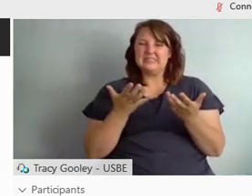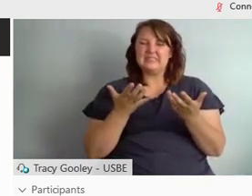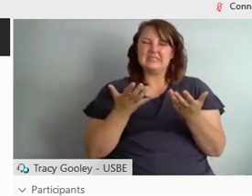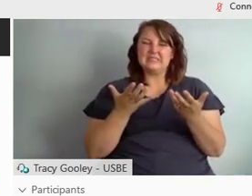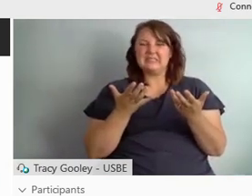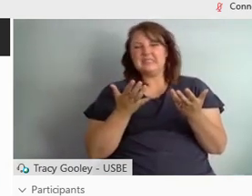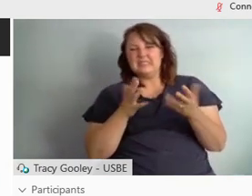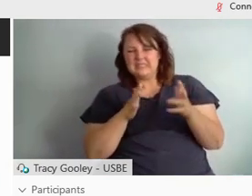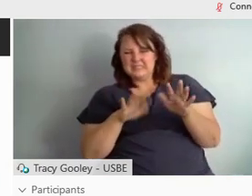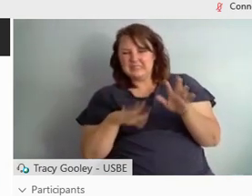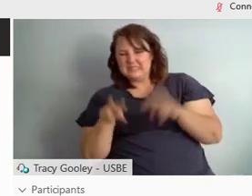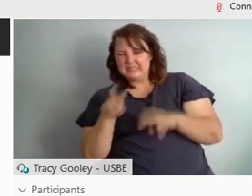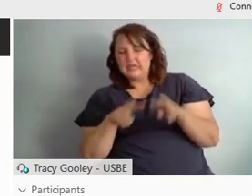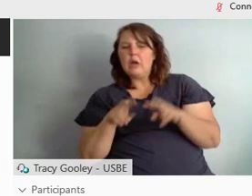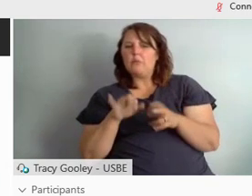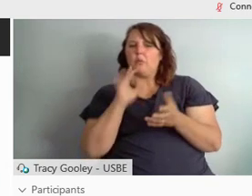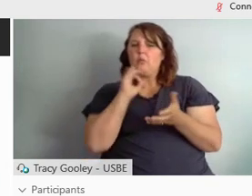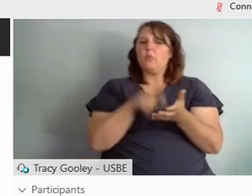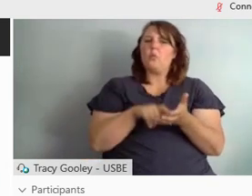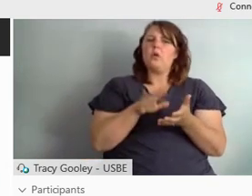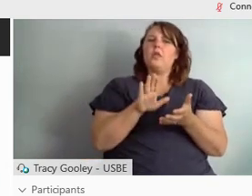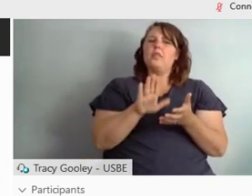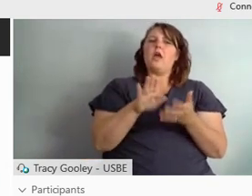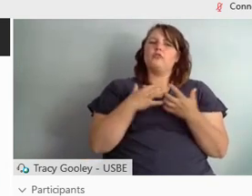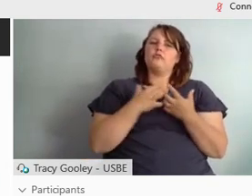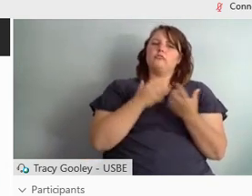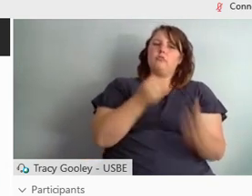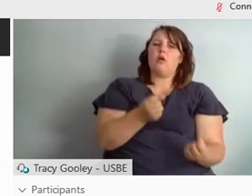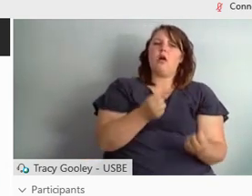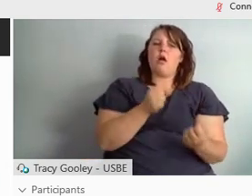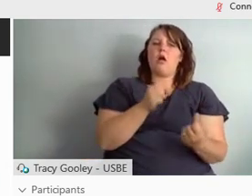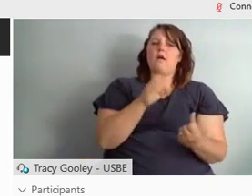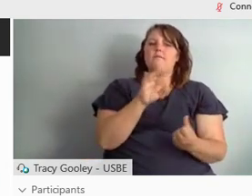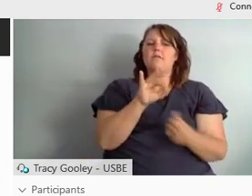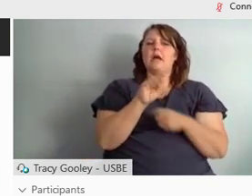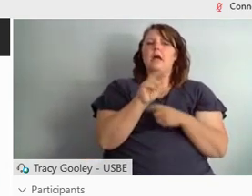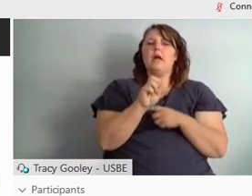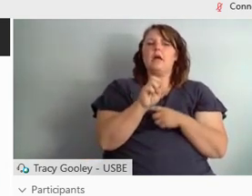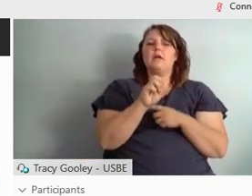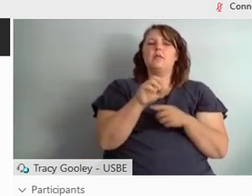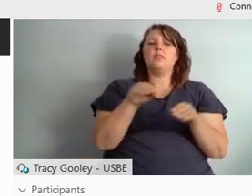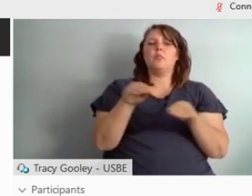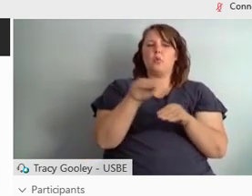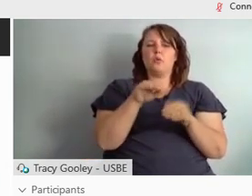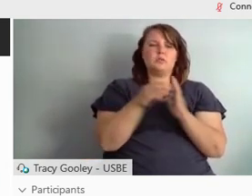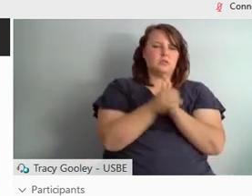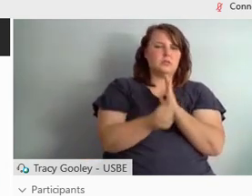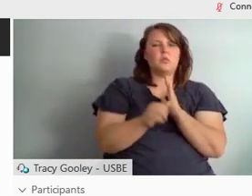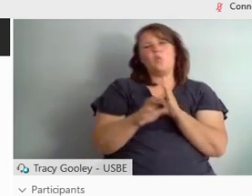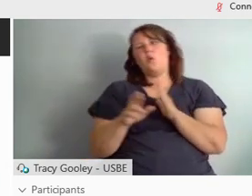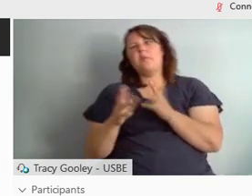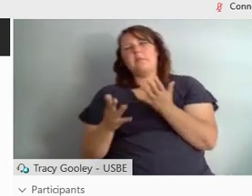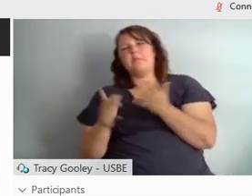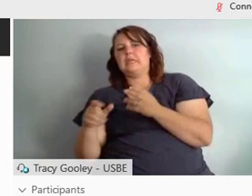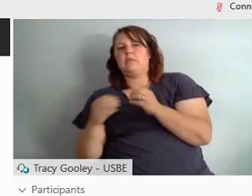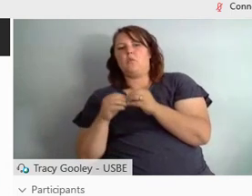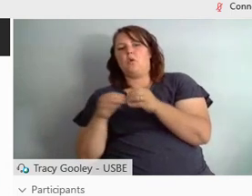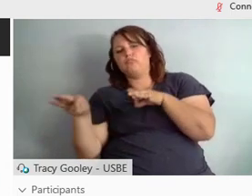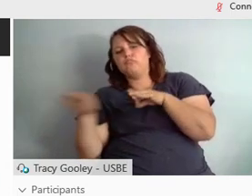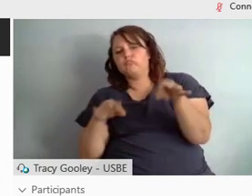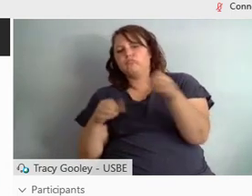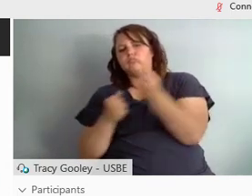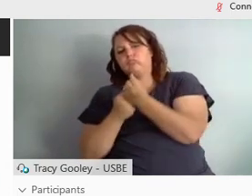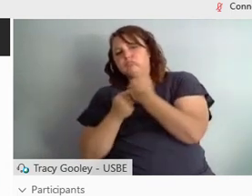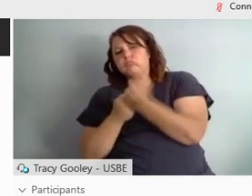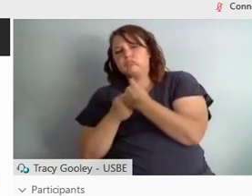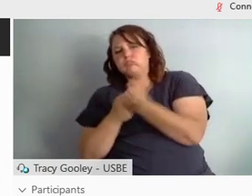students either have strong fine motor skills or they need some support and instruction for the fine motor skills. So you can make some